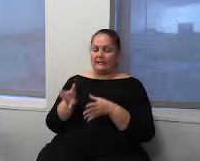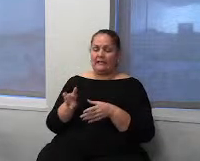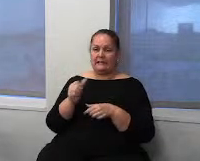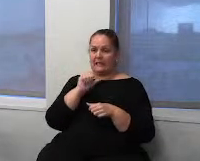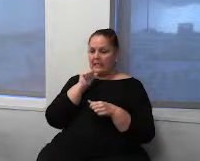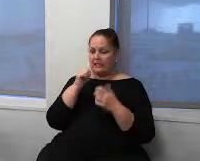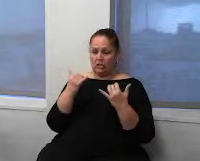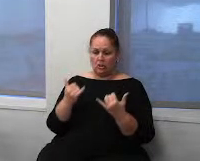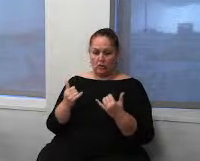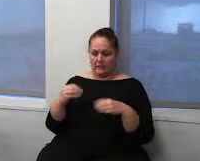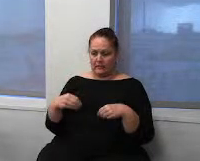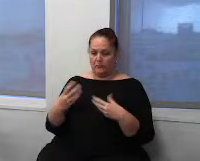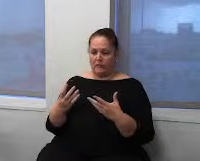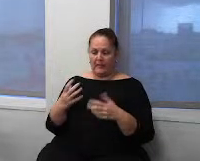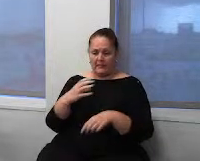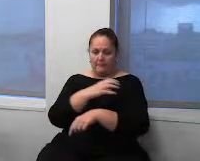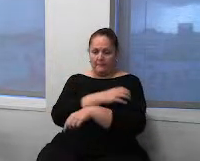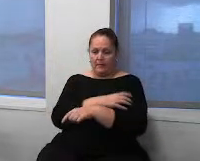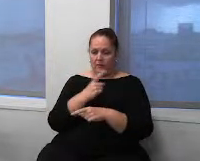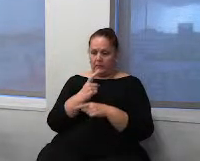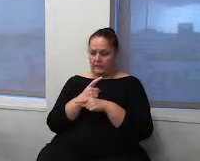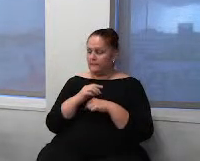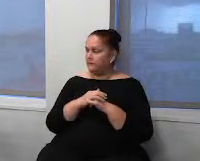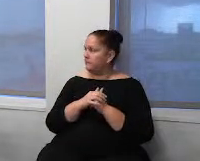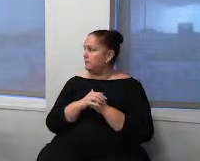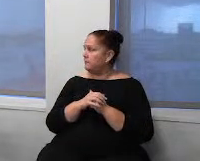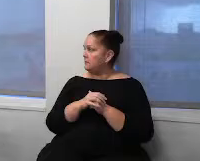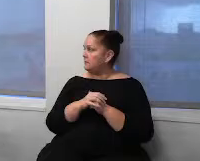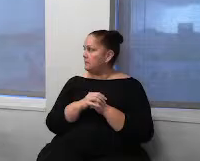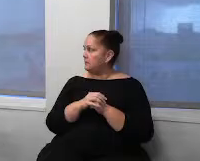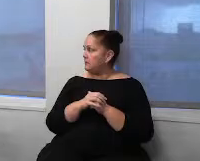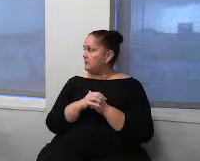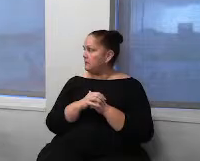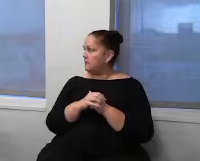these feeders are not currently providing power, right?